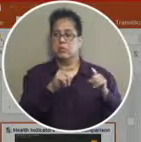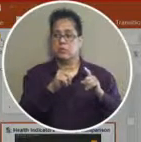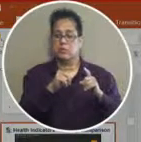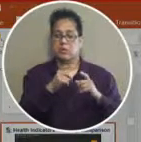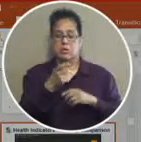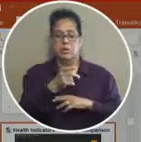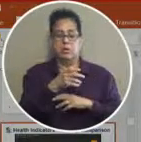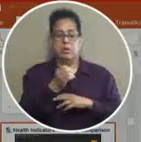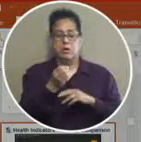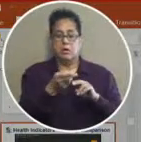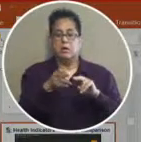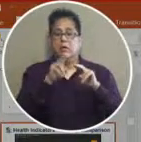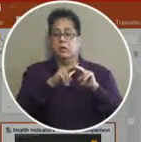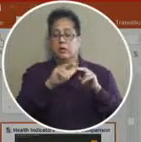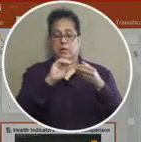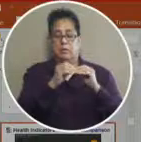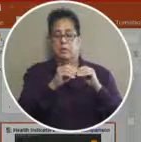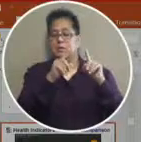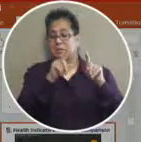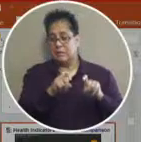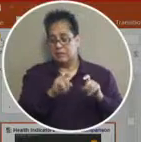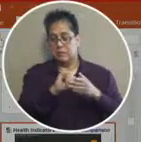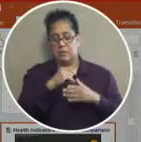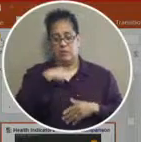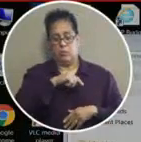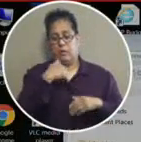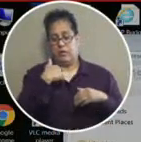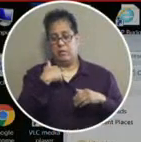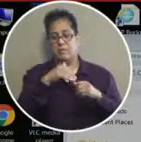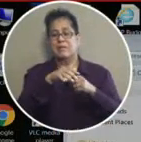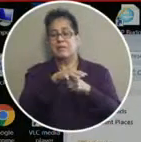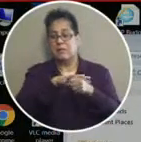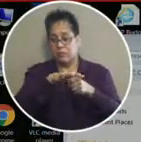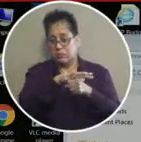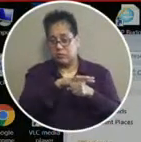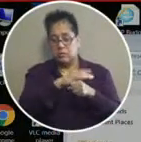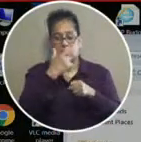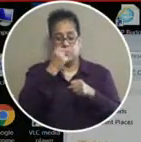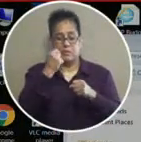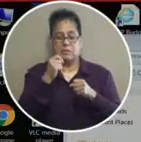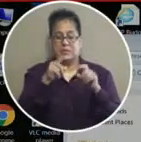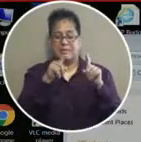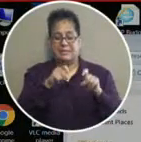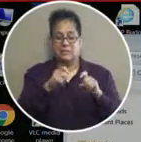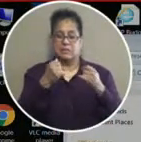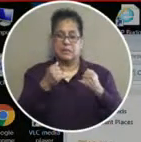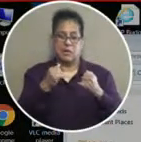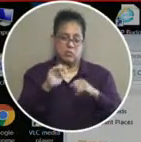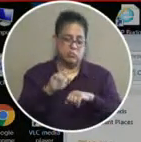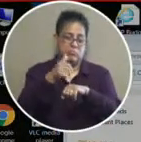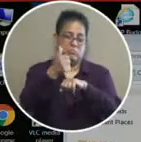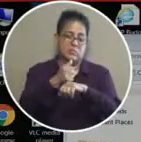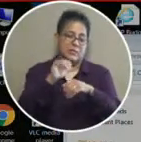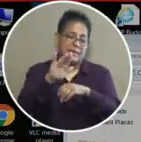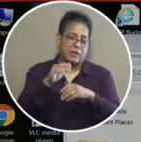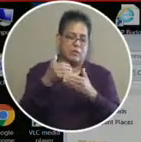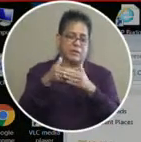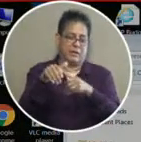very drastically the amount of testing that we have done in the county is because we're bringing the testing to their